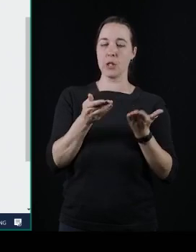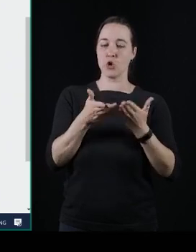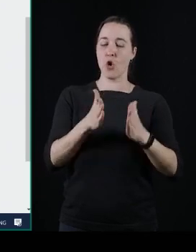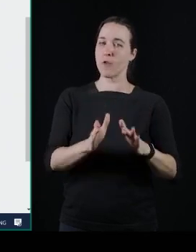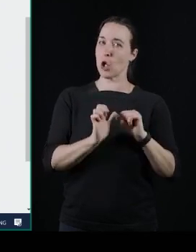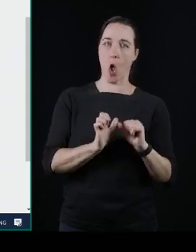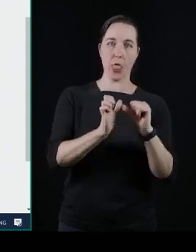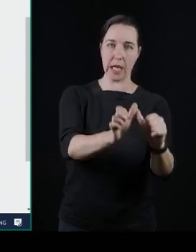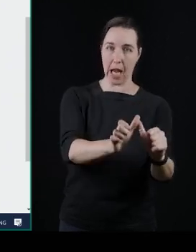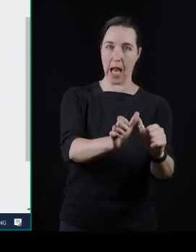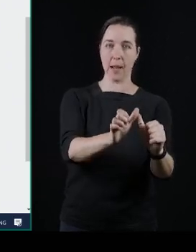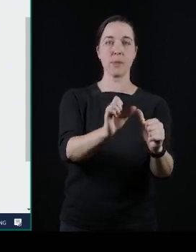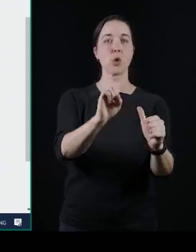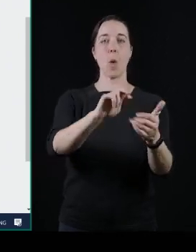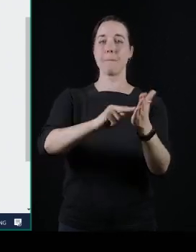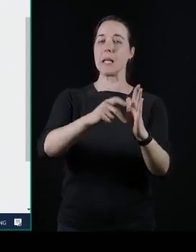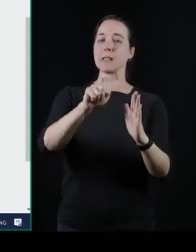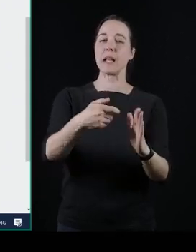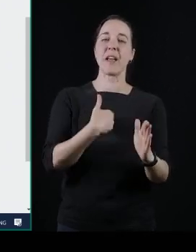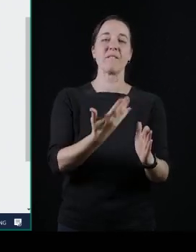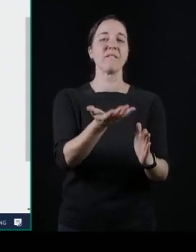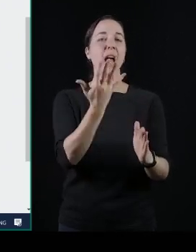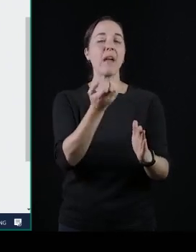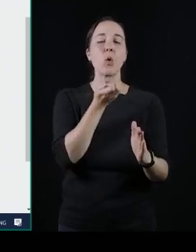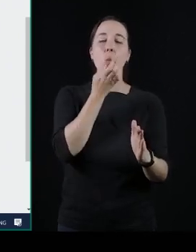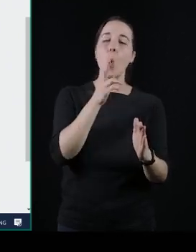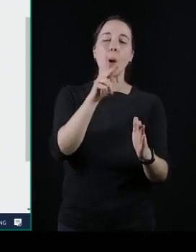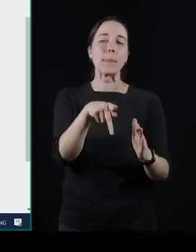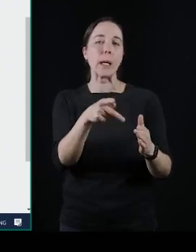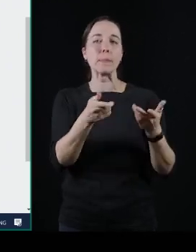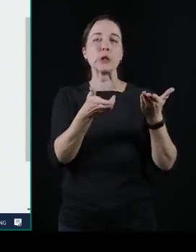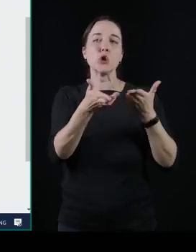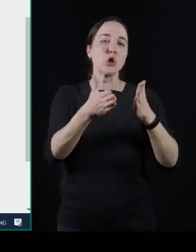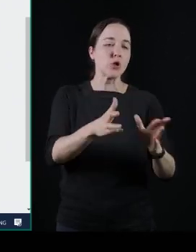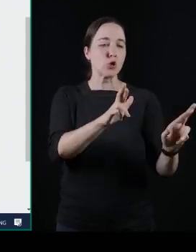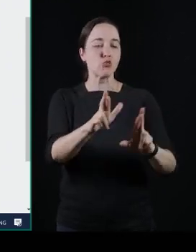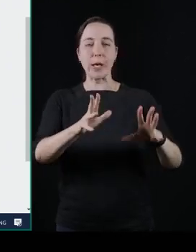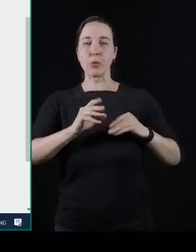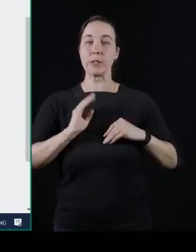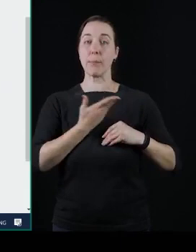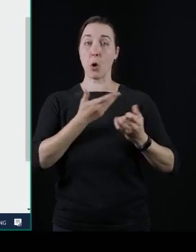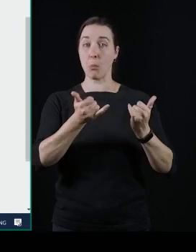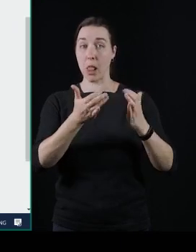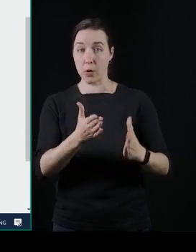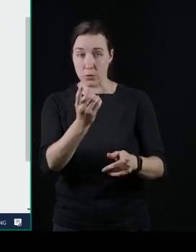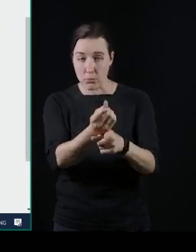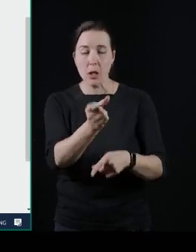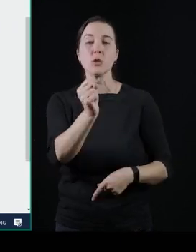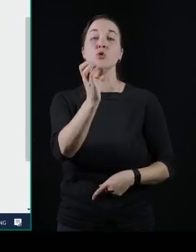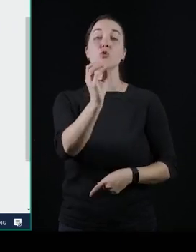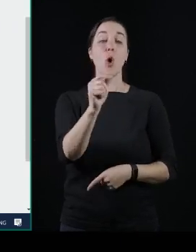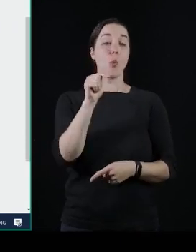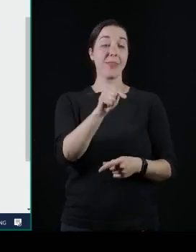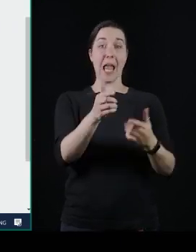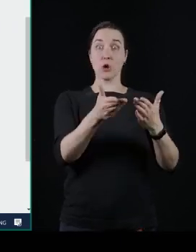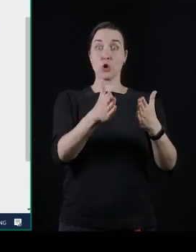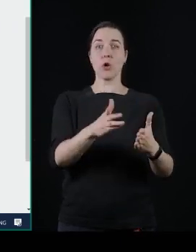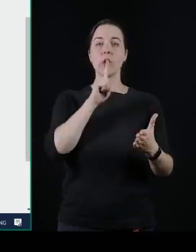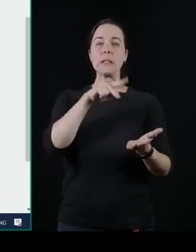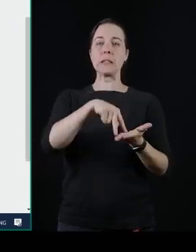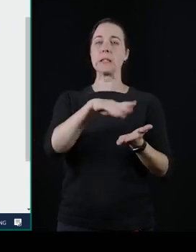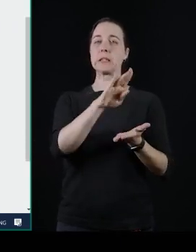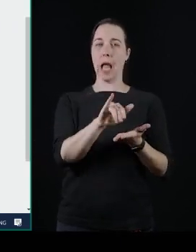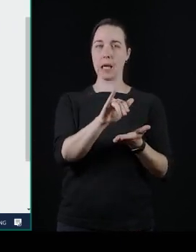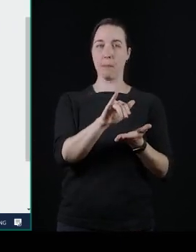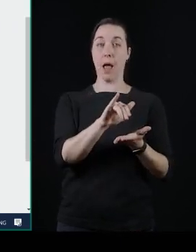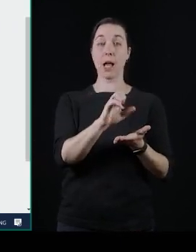servers all the time. So we need 5 warmed up servers ready to accept our players, right? So these servers are in standing